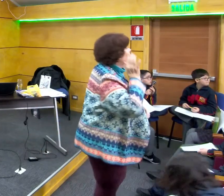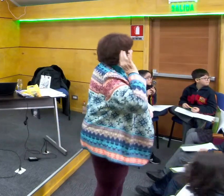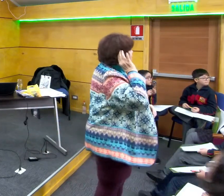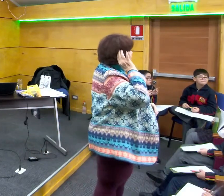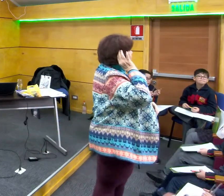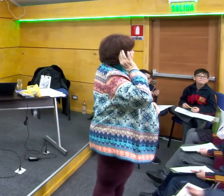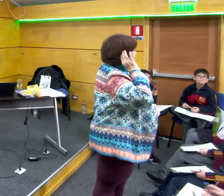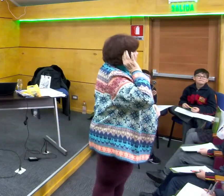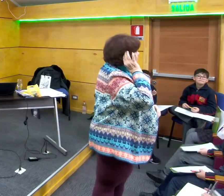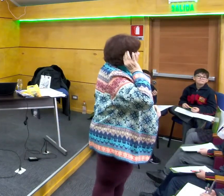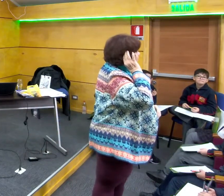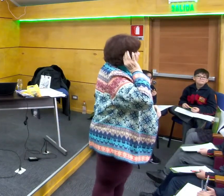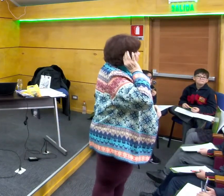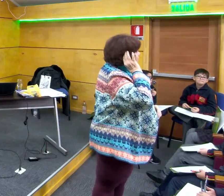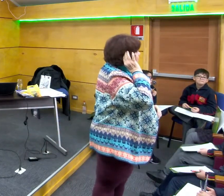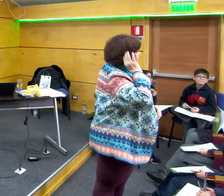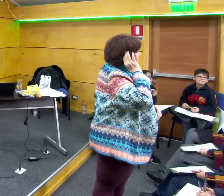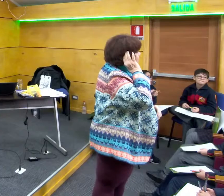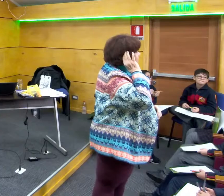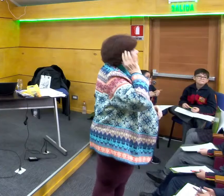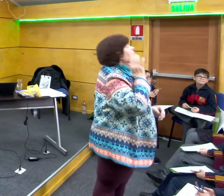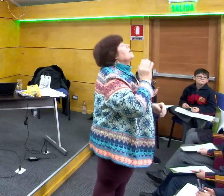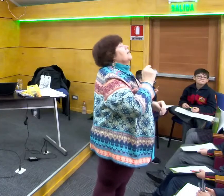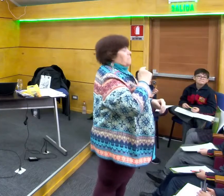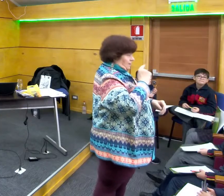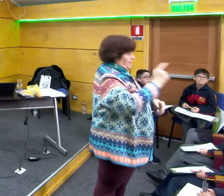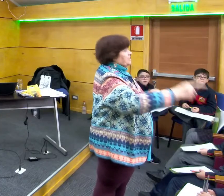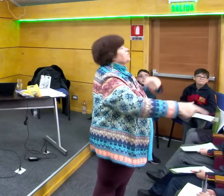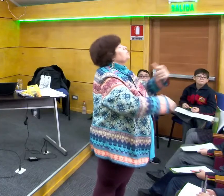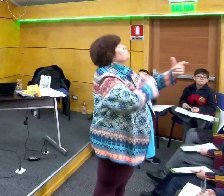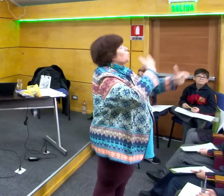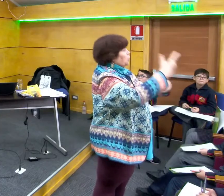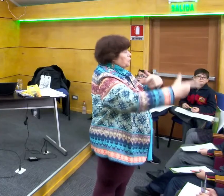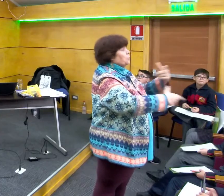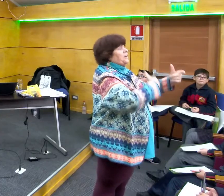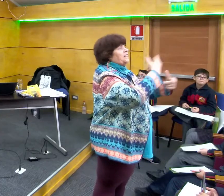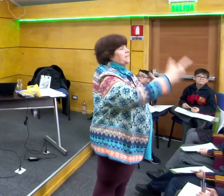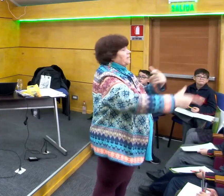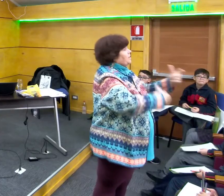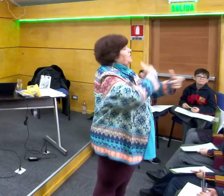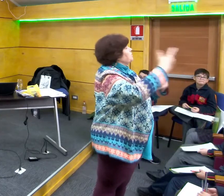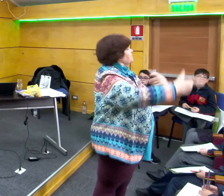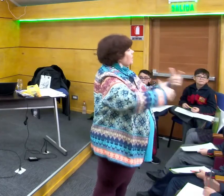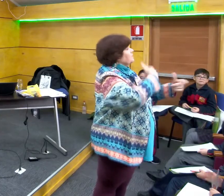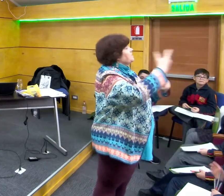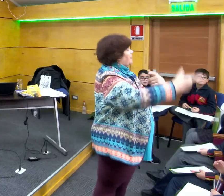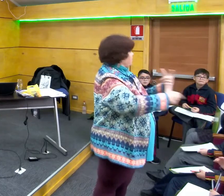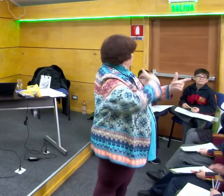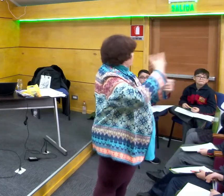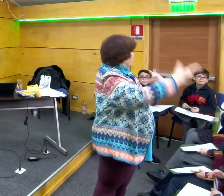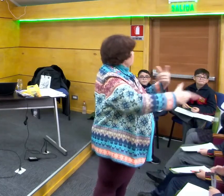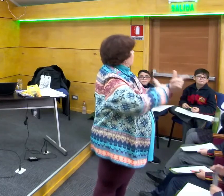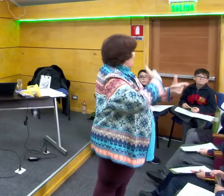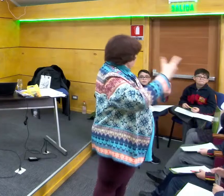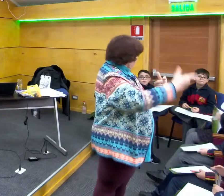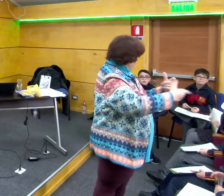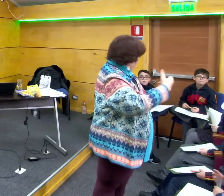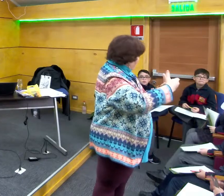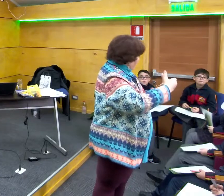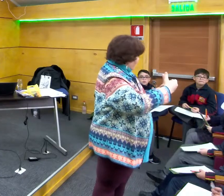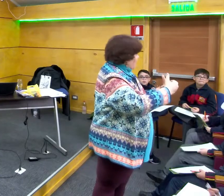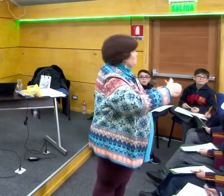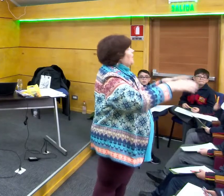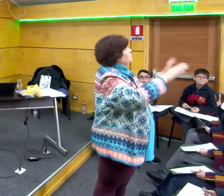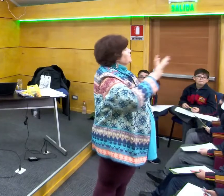What? It was too fast. Too fast. Because the more you read it, then you start saying it very